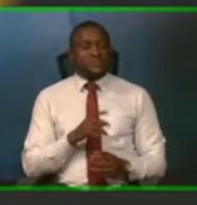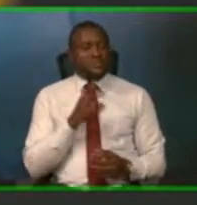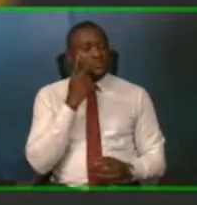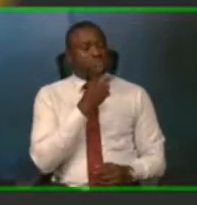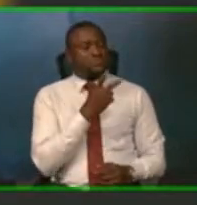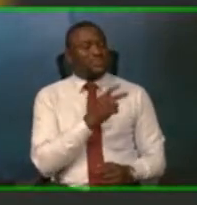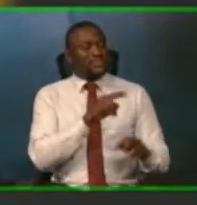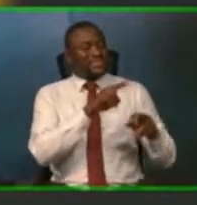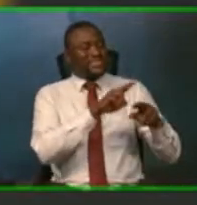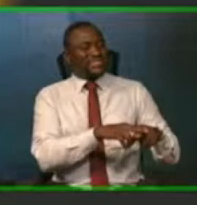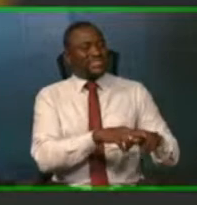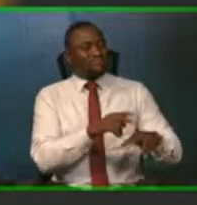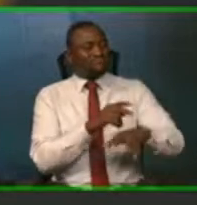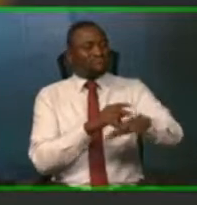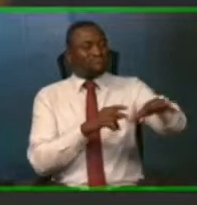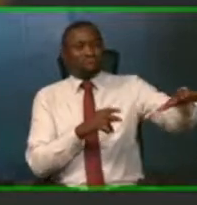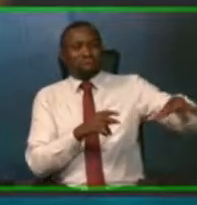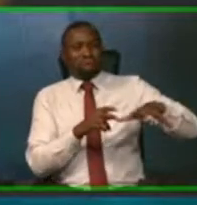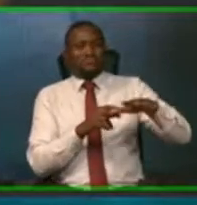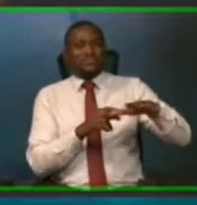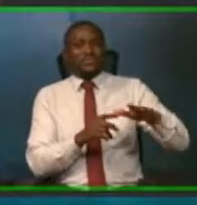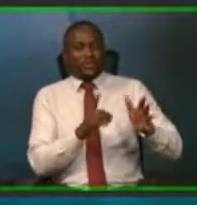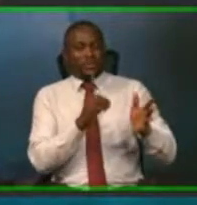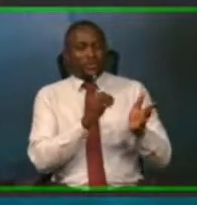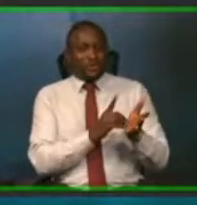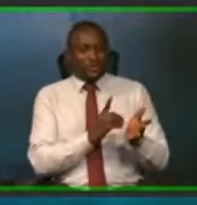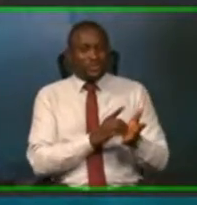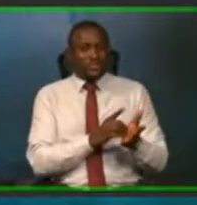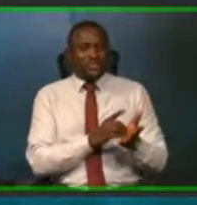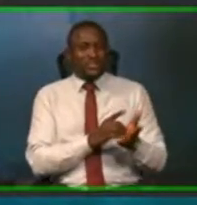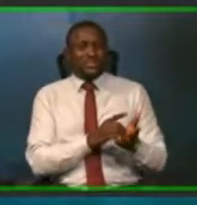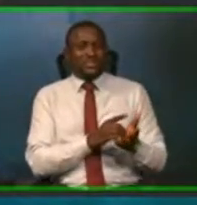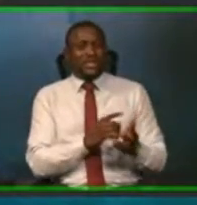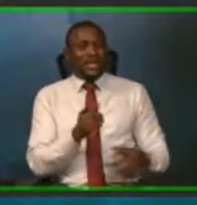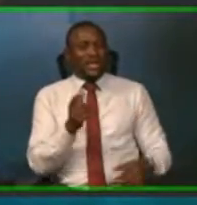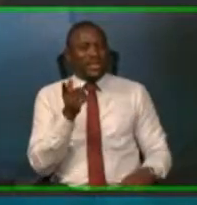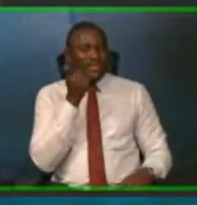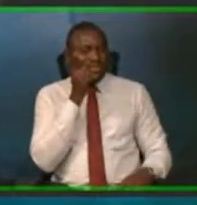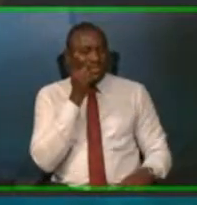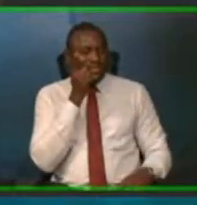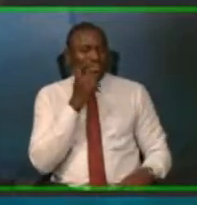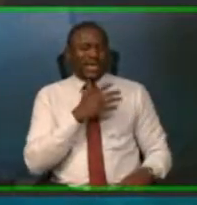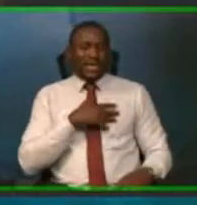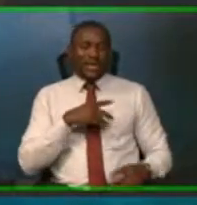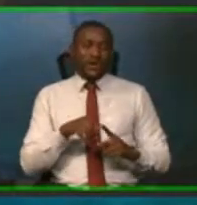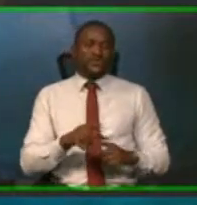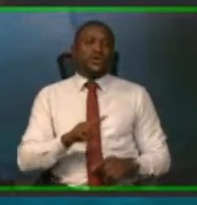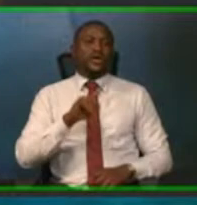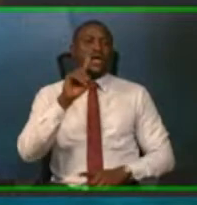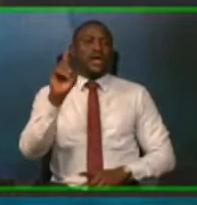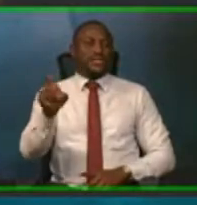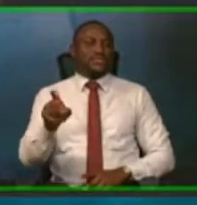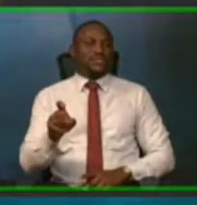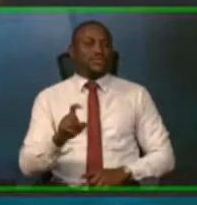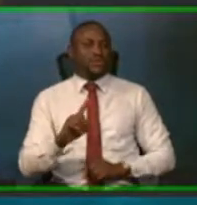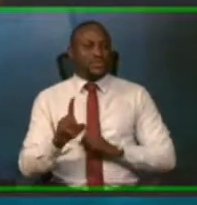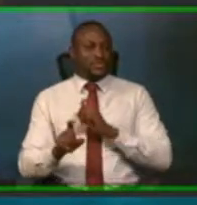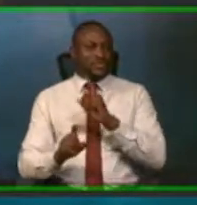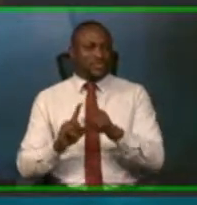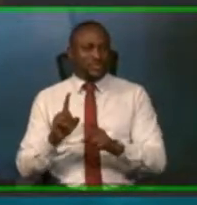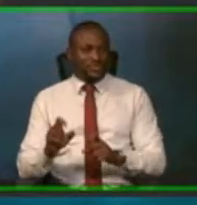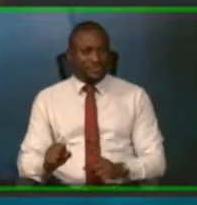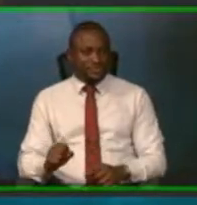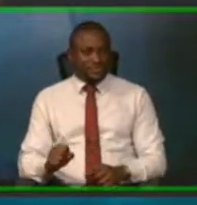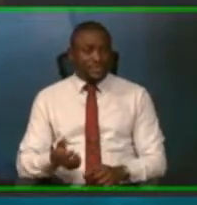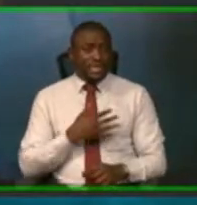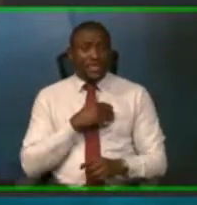the midst of the doctors, both hearing them and asking them questions. Next verse.